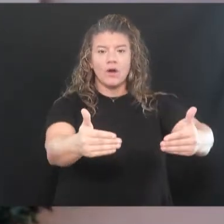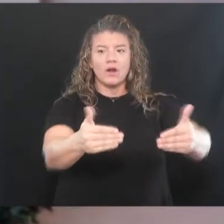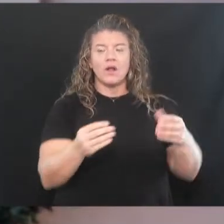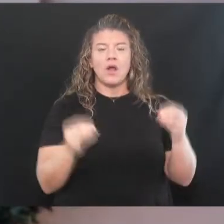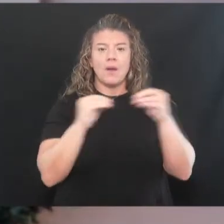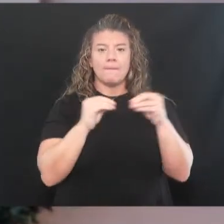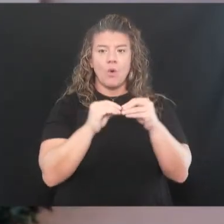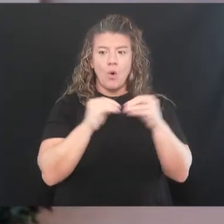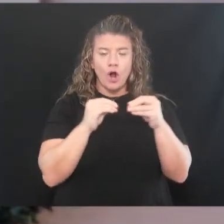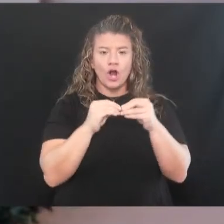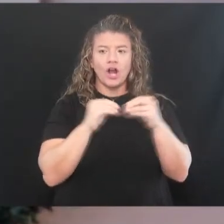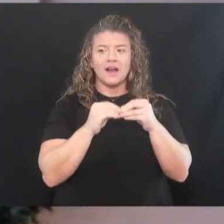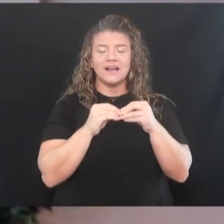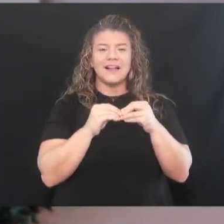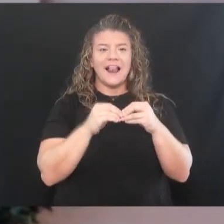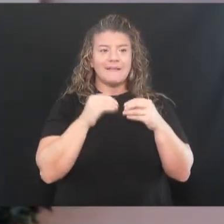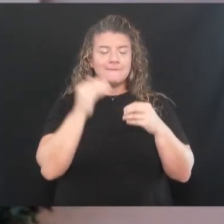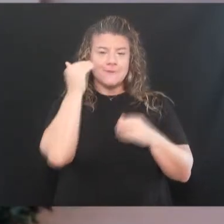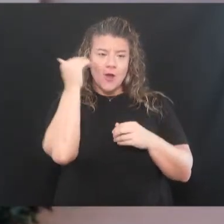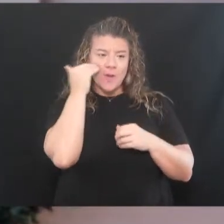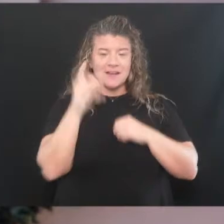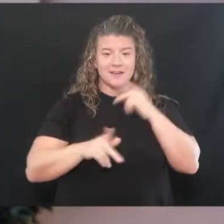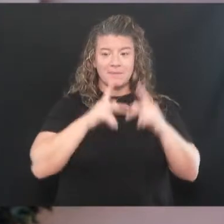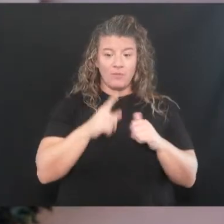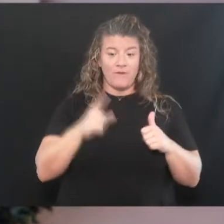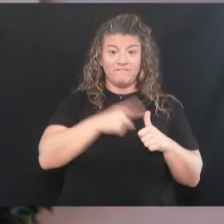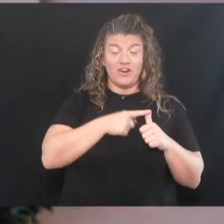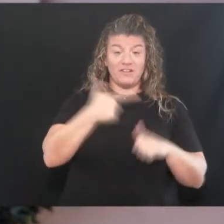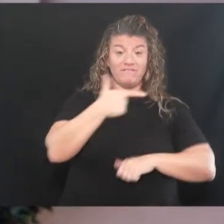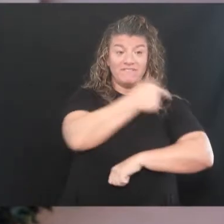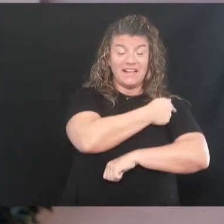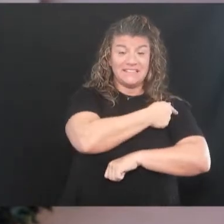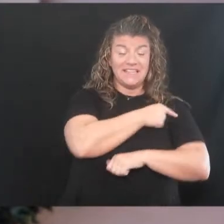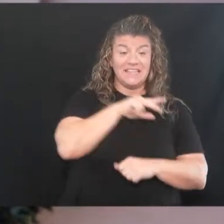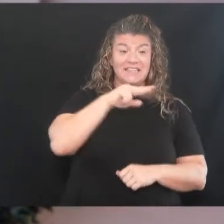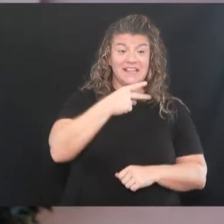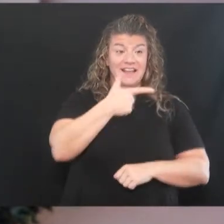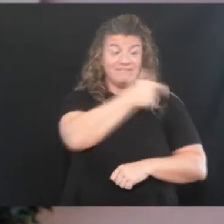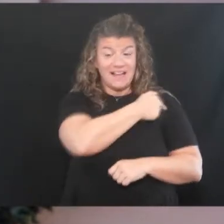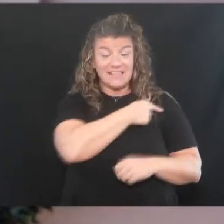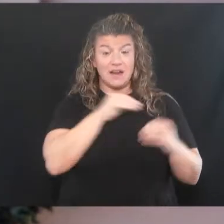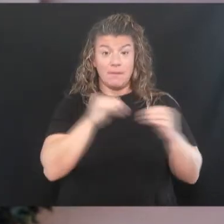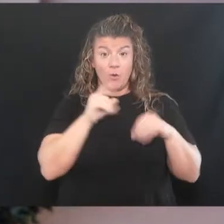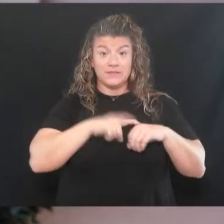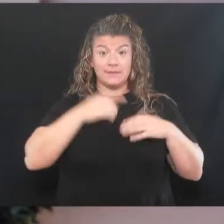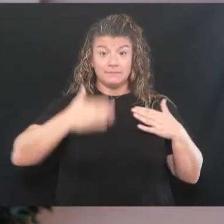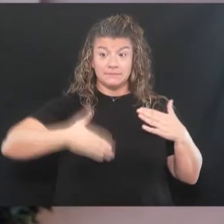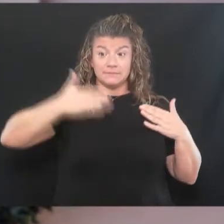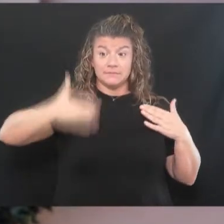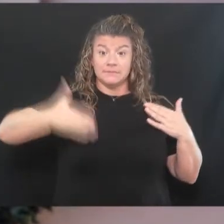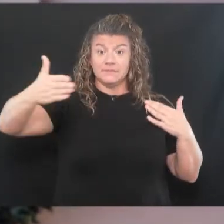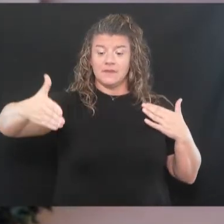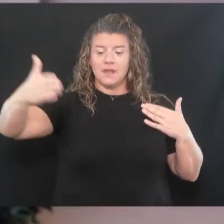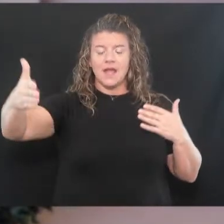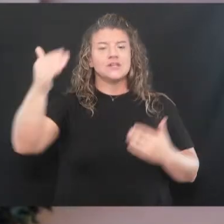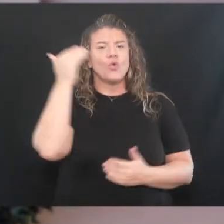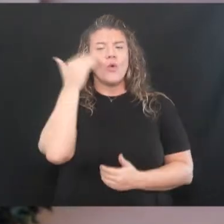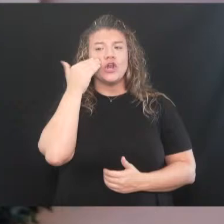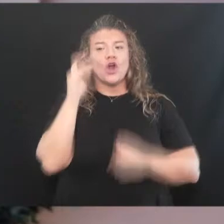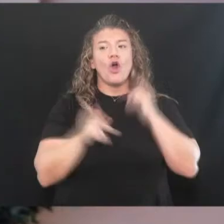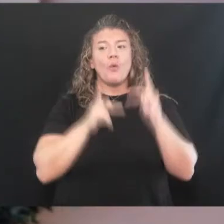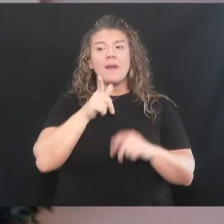farther away from when people got their first vaccines and second vaccines. So we know, for instance, people that are